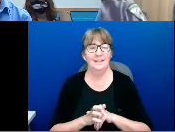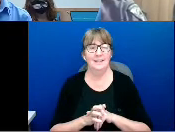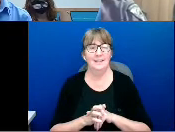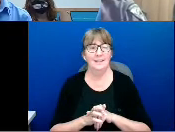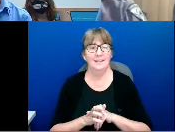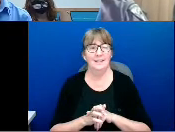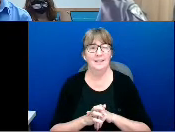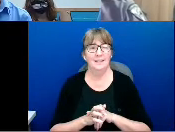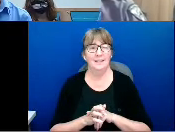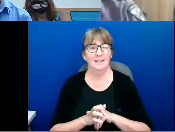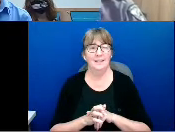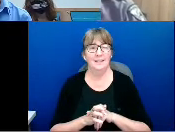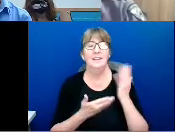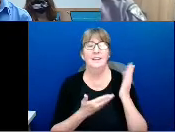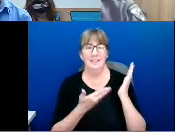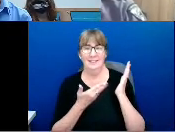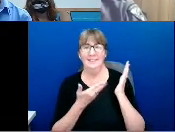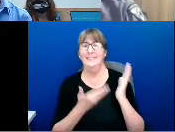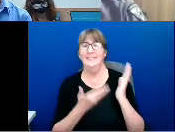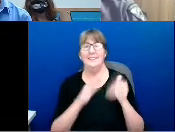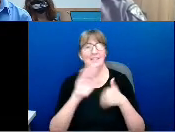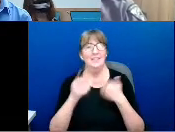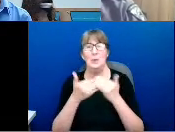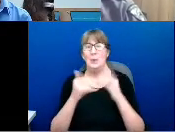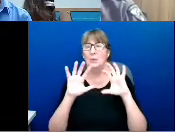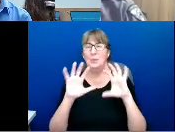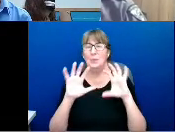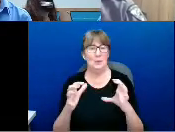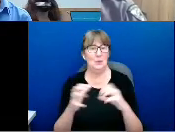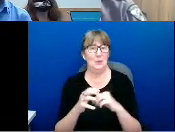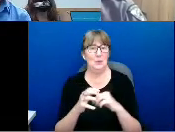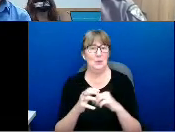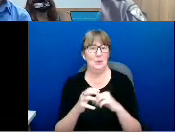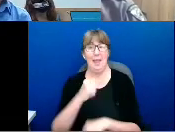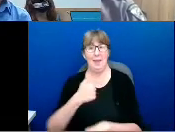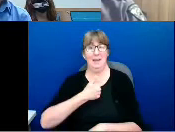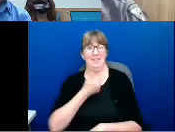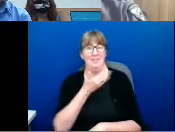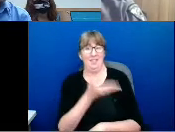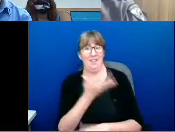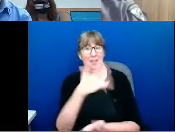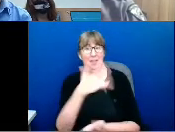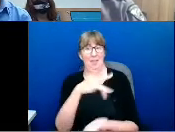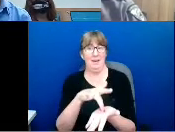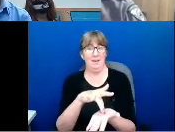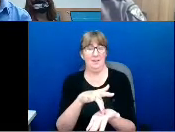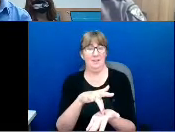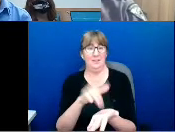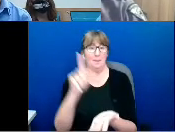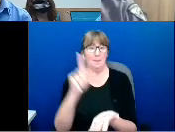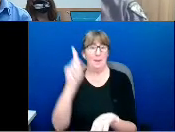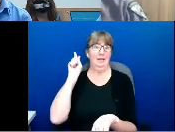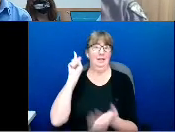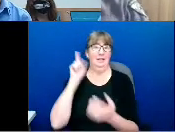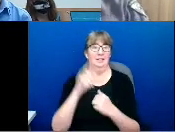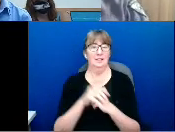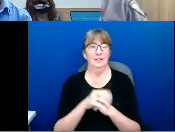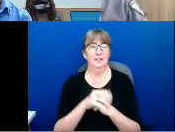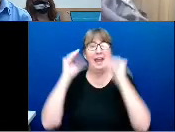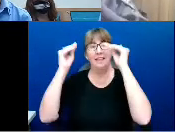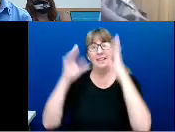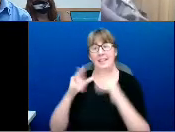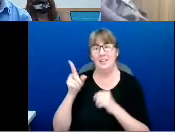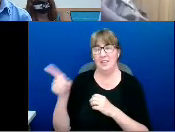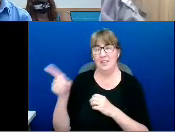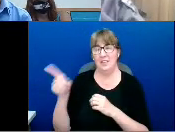This is the whole crew, including myself in the middle there, standing in the back. And then the teacher, and I don't want to leave